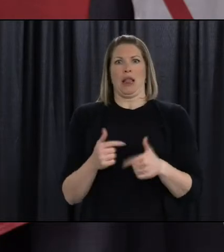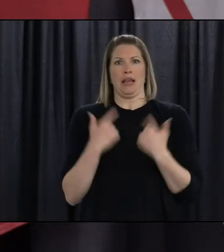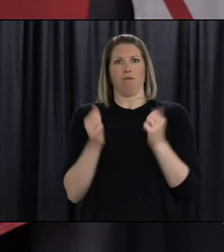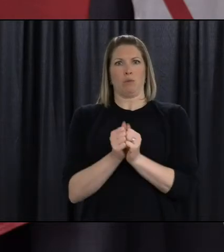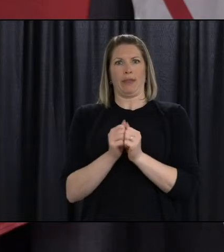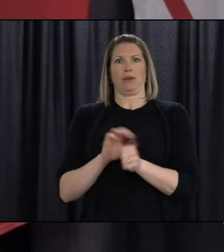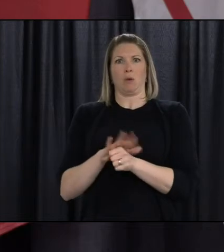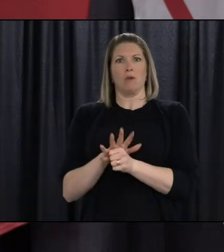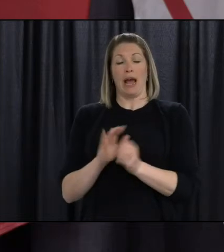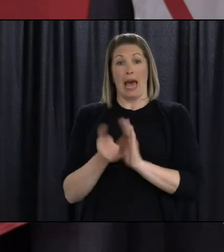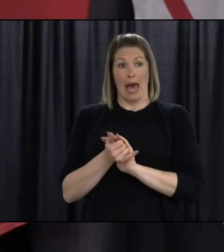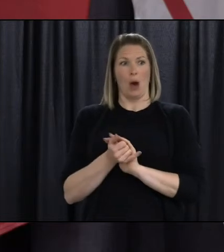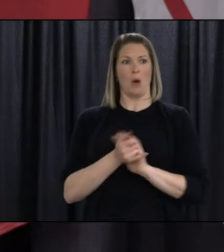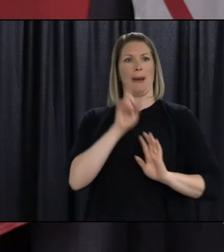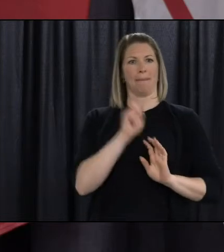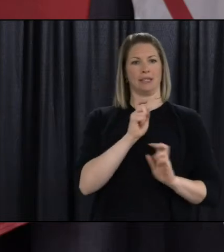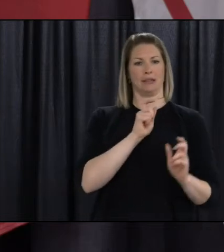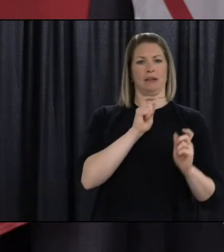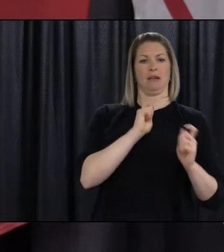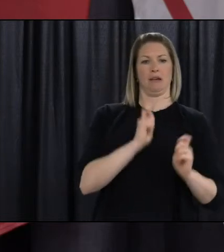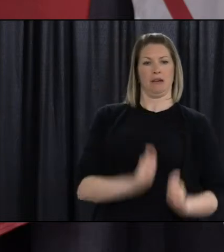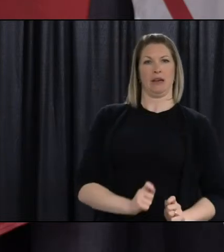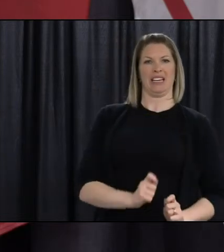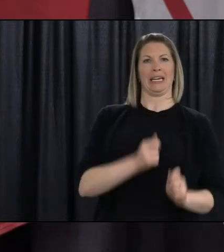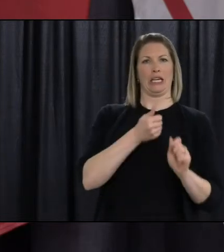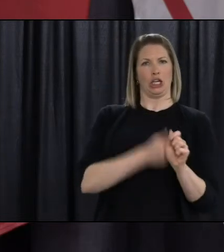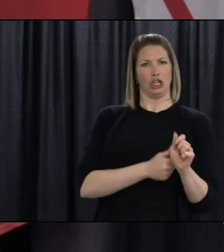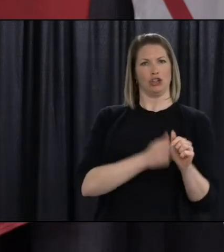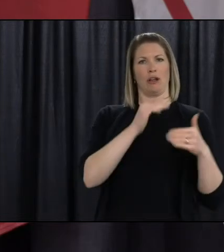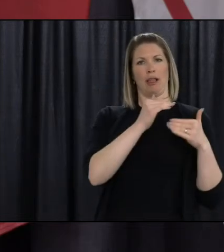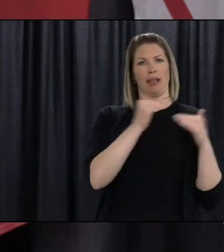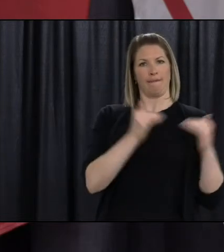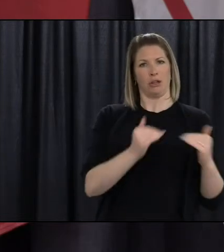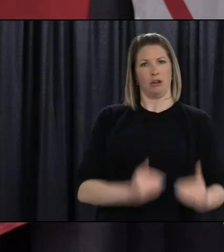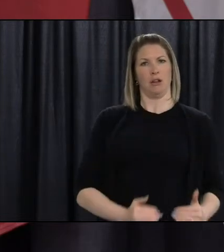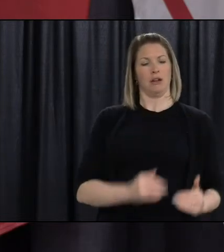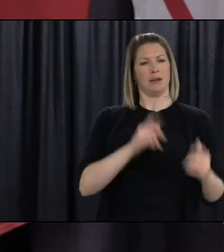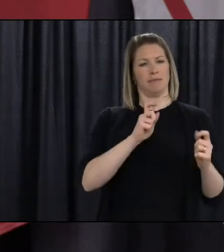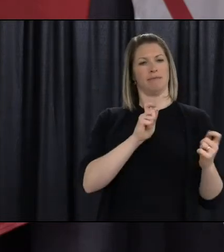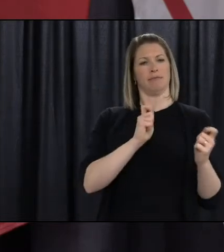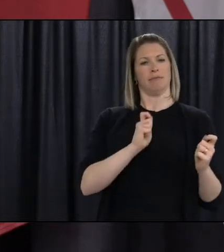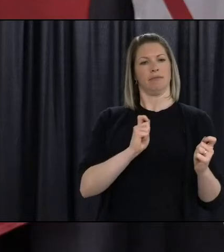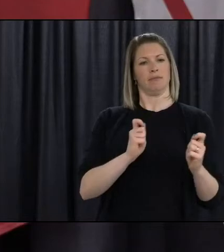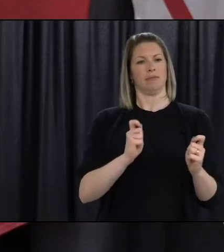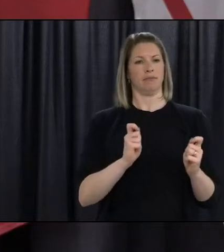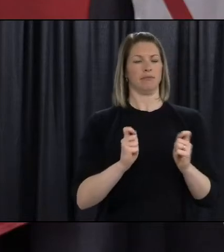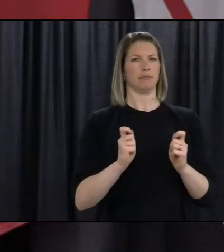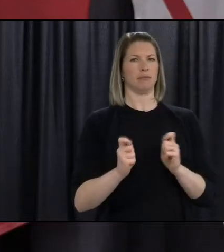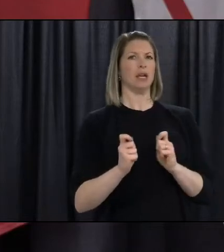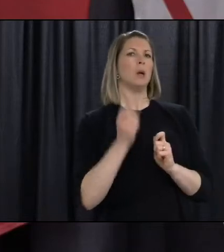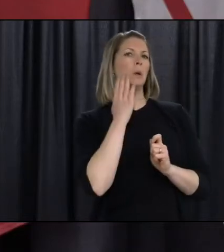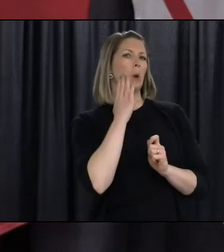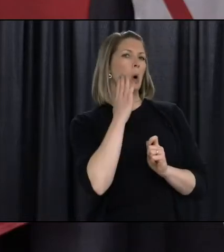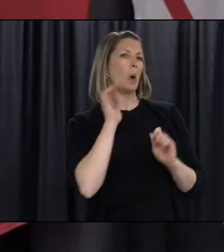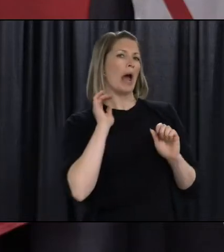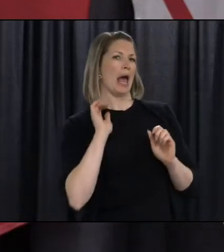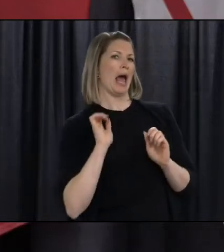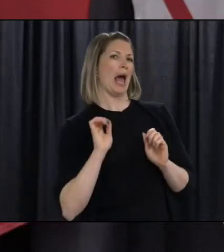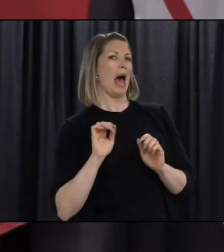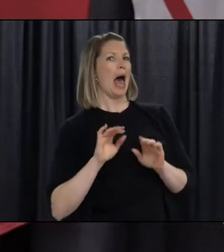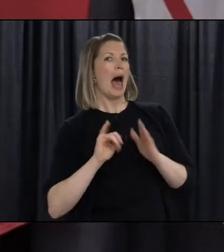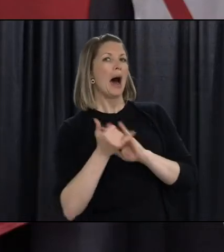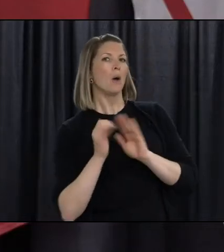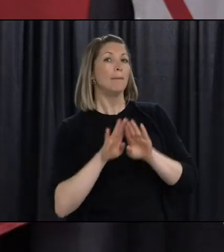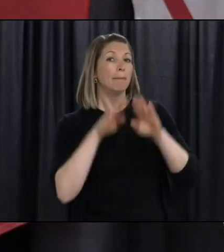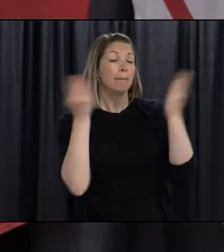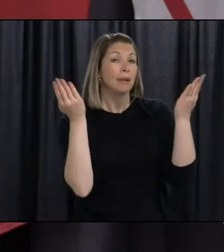is all about that as we adapt and adjust to living with COVID-19 within our province, and as we open up our